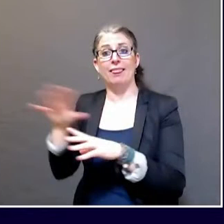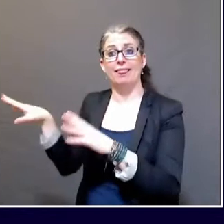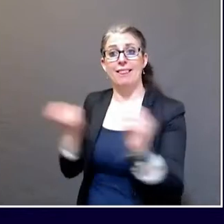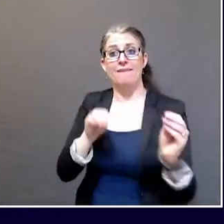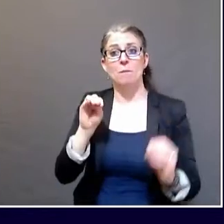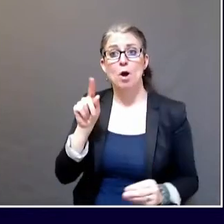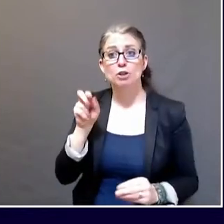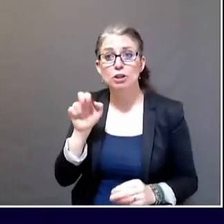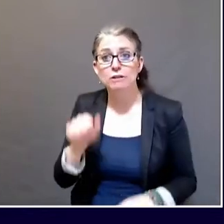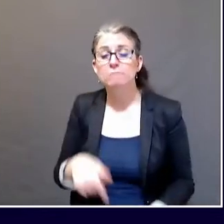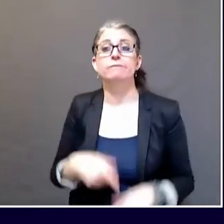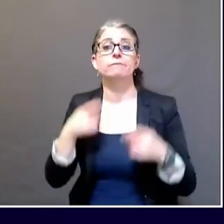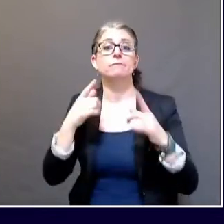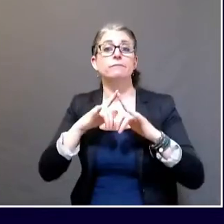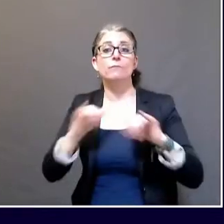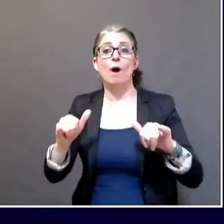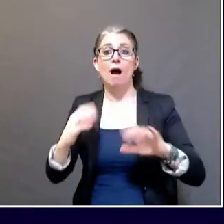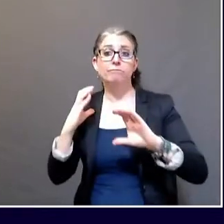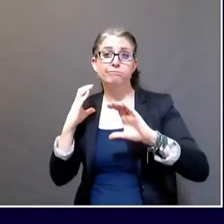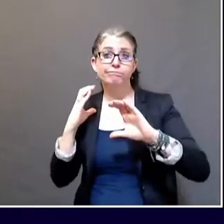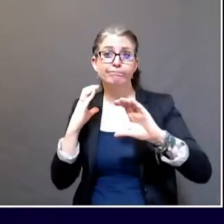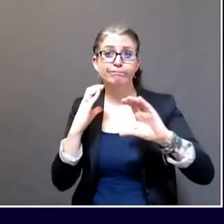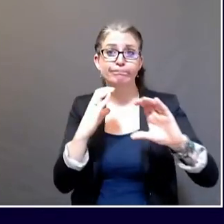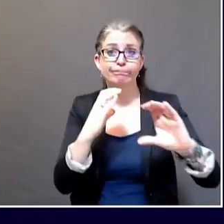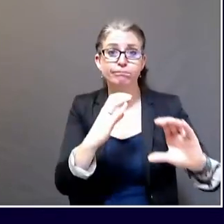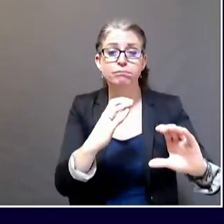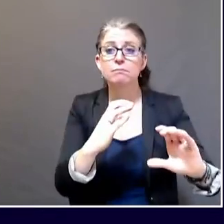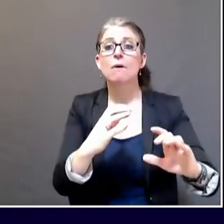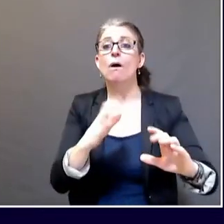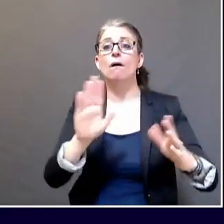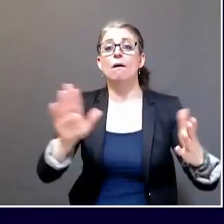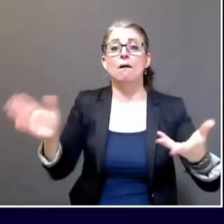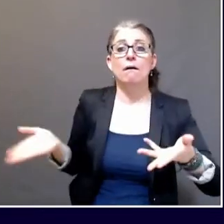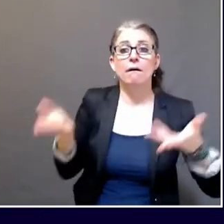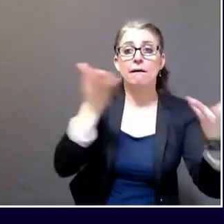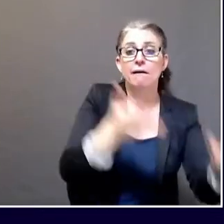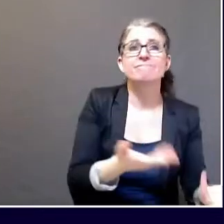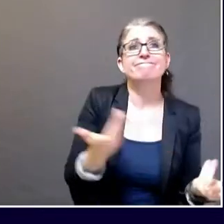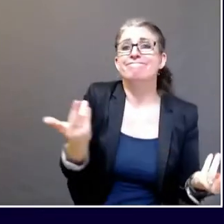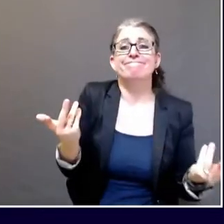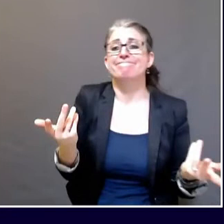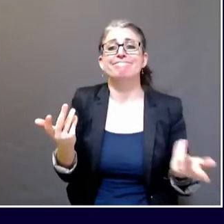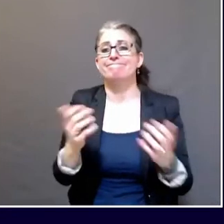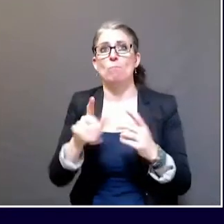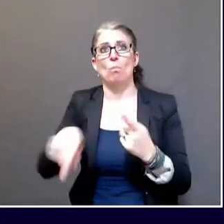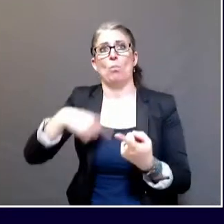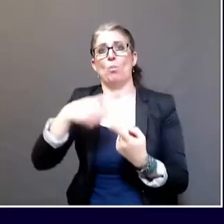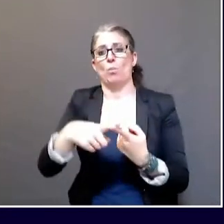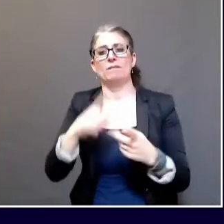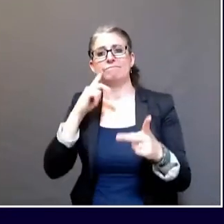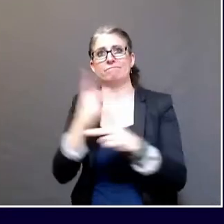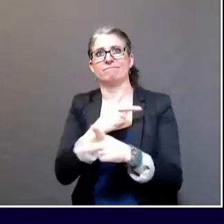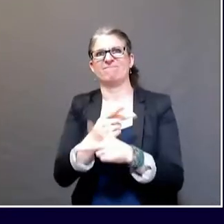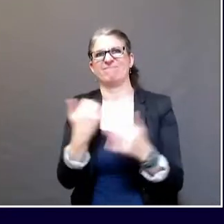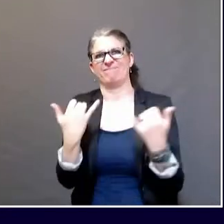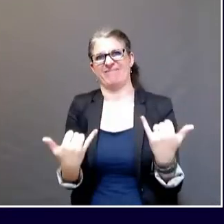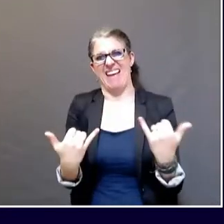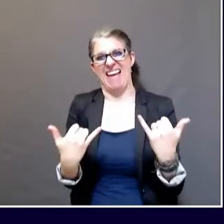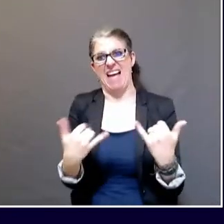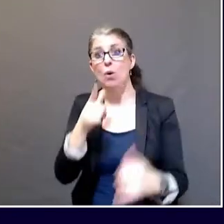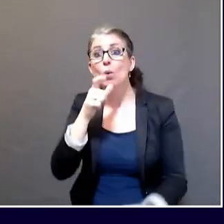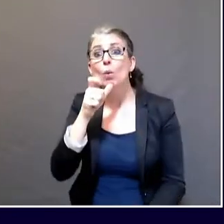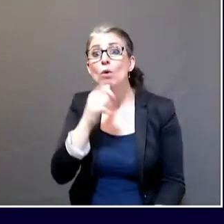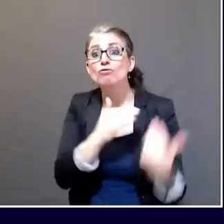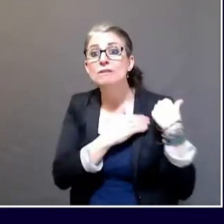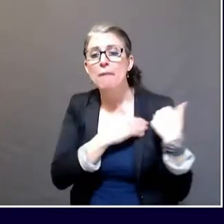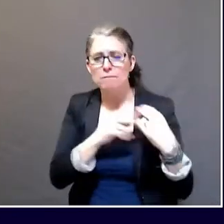this. And again, that investigation is being led by Operation Warp Speed, the manufacturer, the US